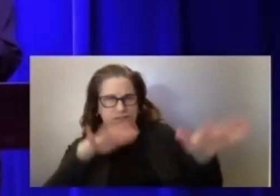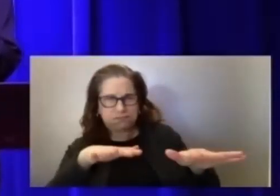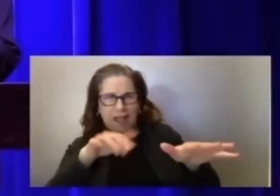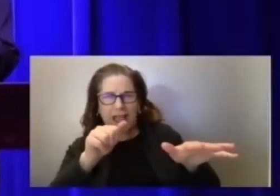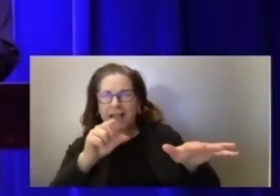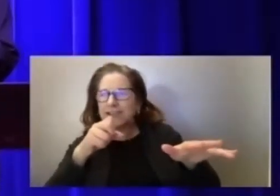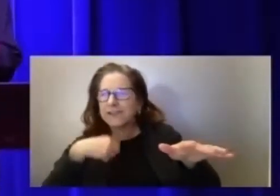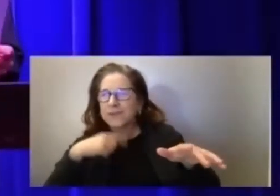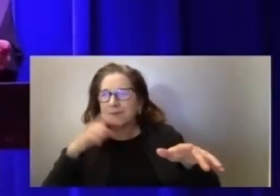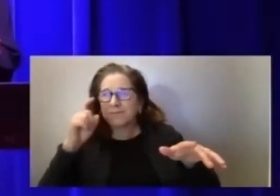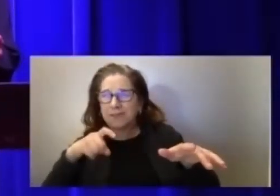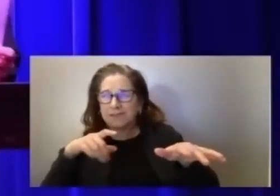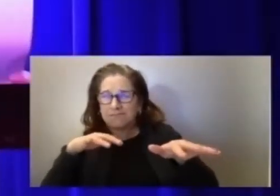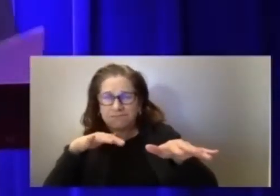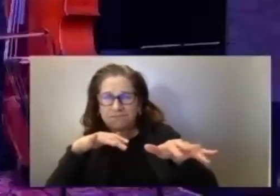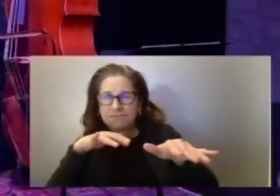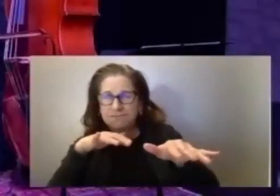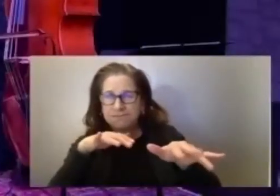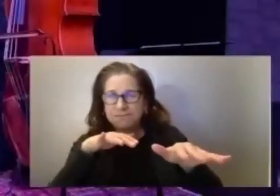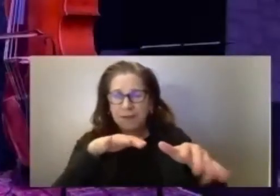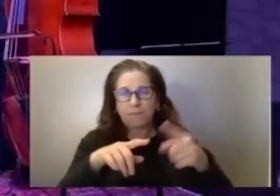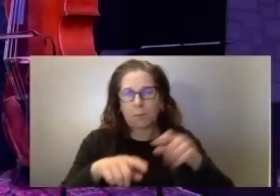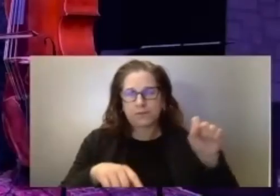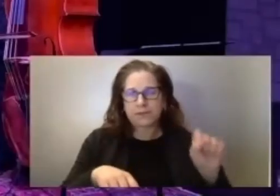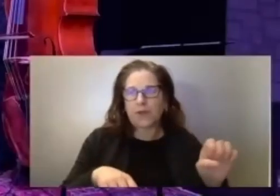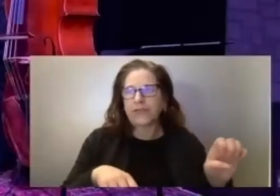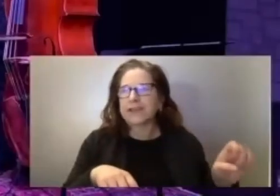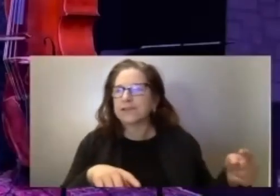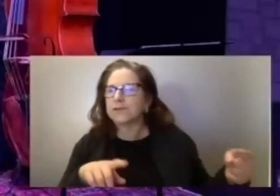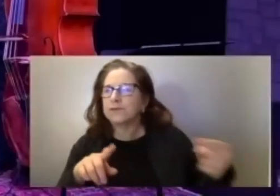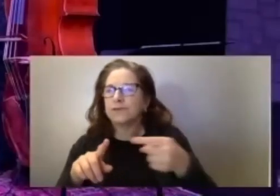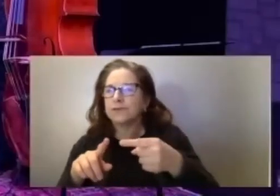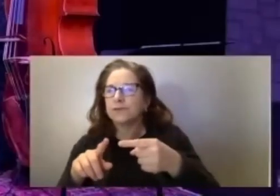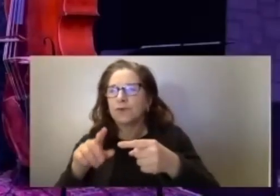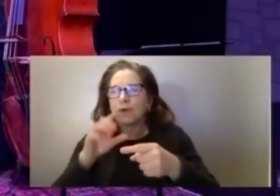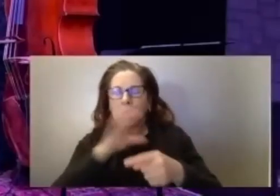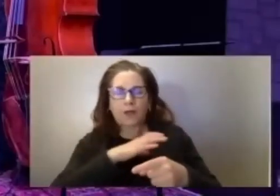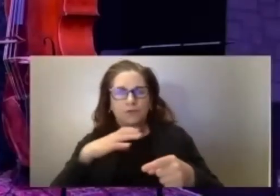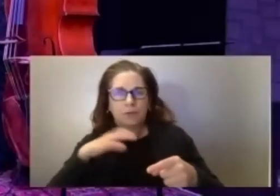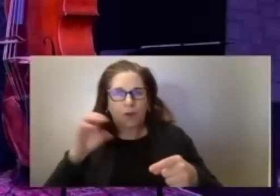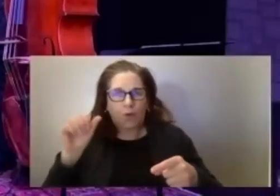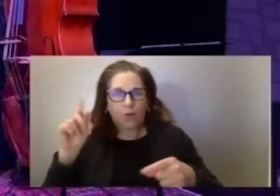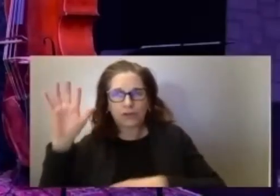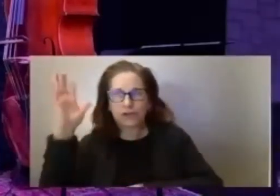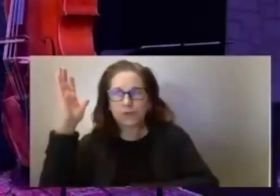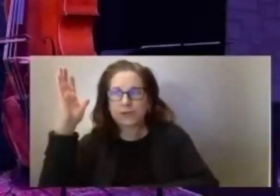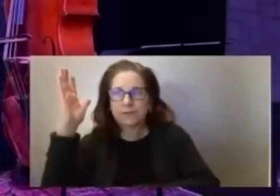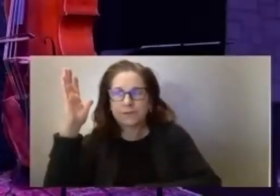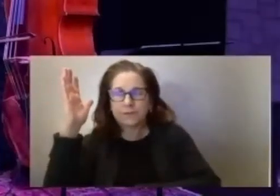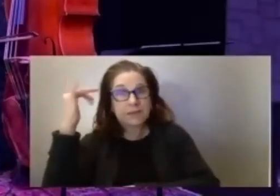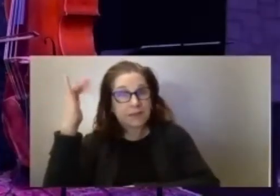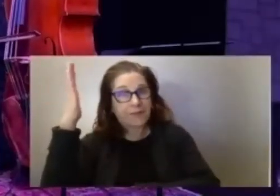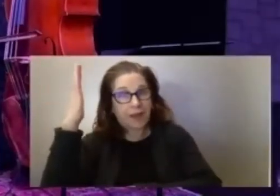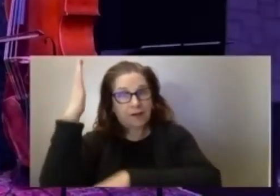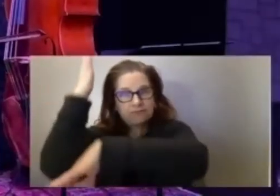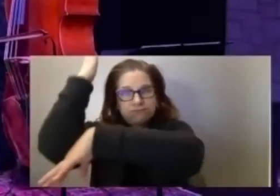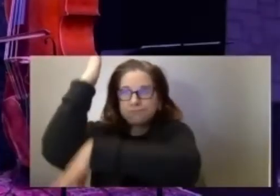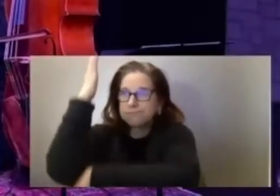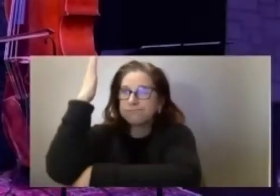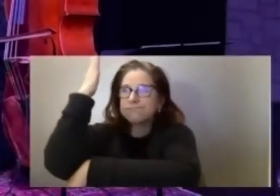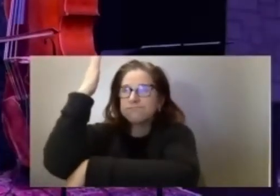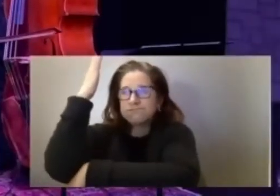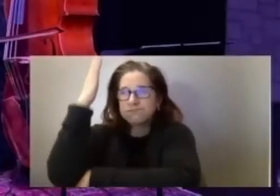fire carried in the forced march from the southeast was rekindled beneath the council oak tree. The tree